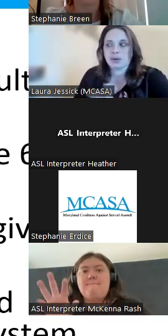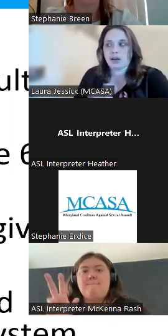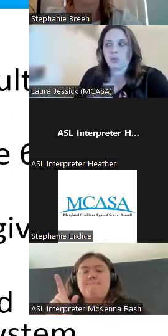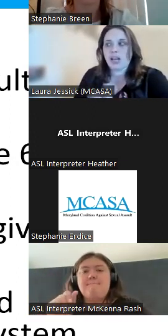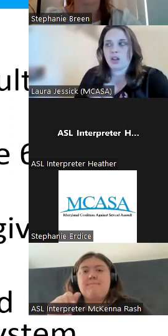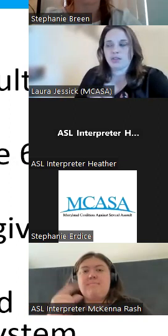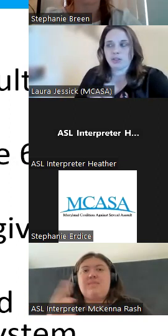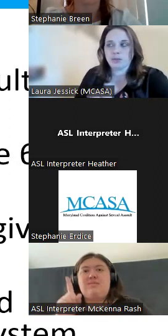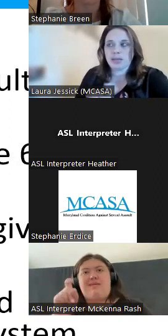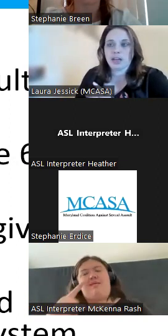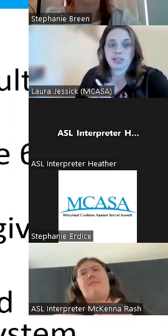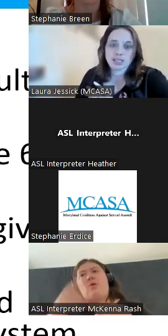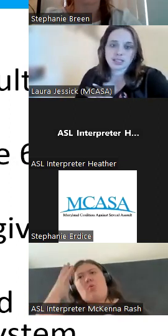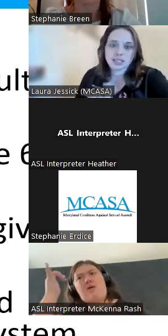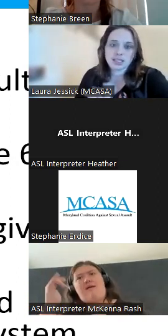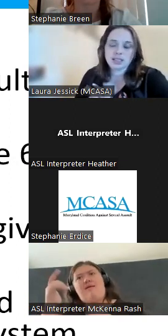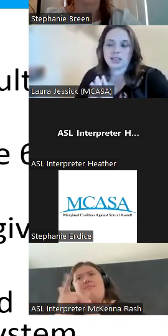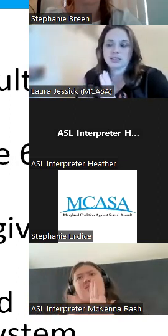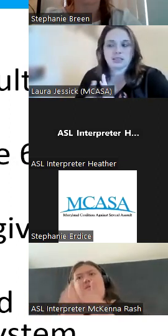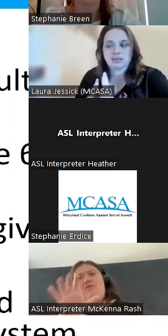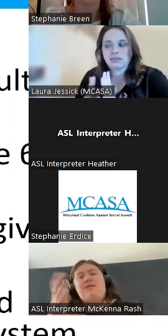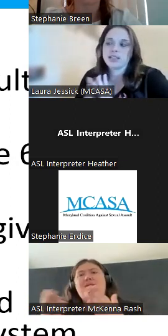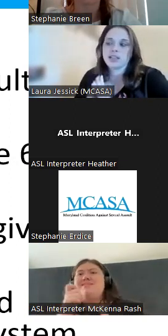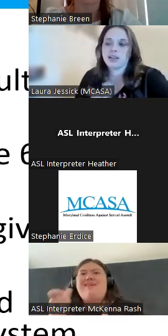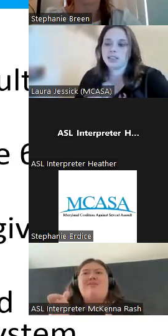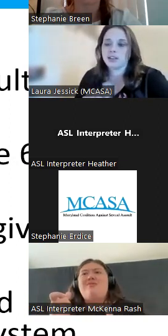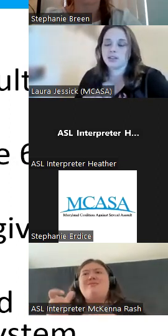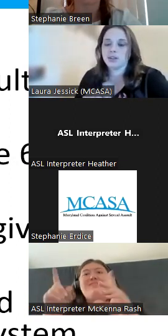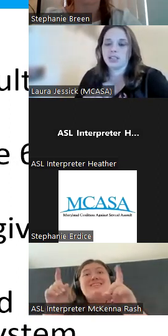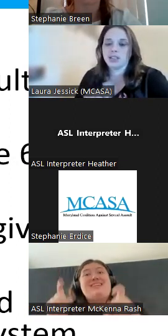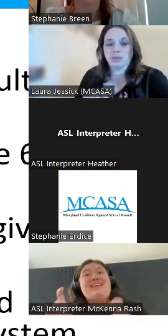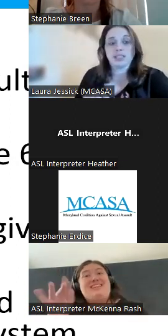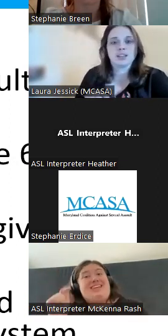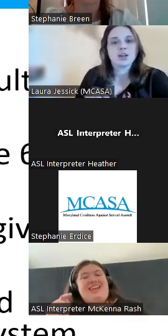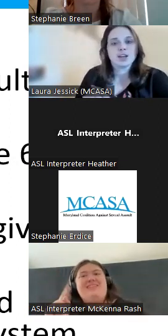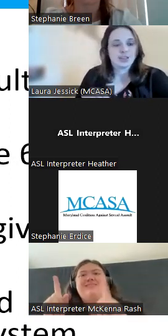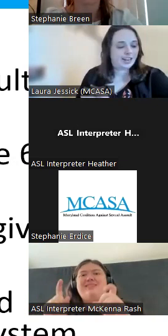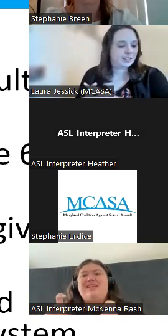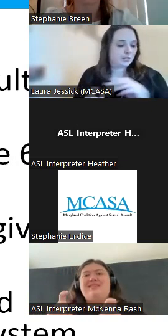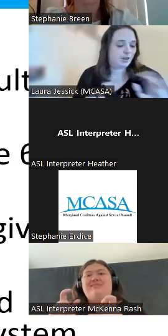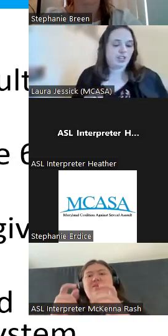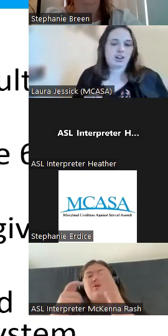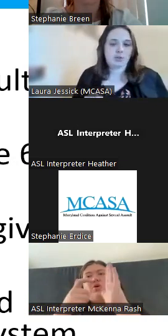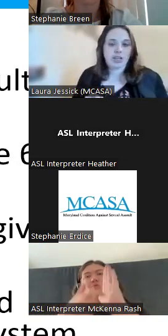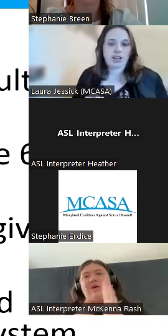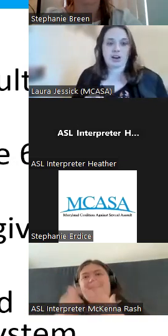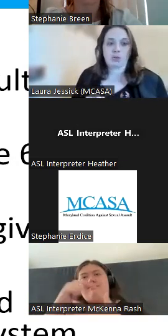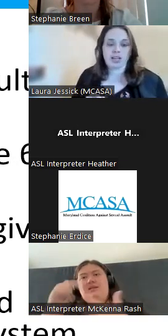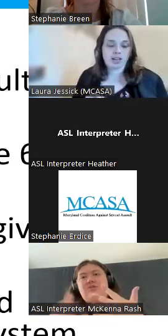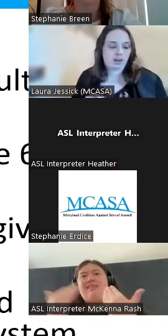Somebody asked about why law enforcement may not test a kit. This testing criteria really limits that discretion